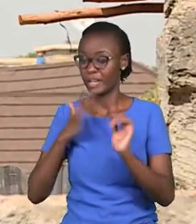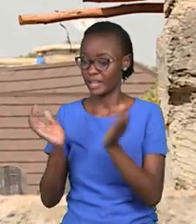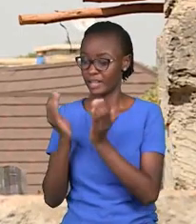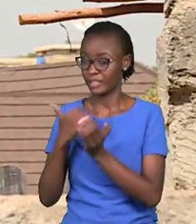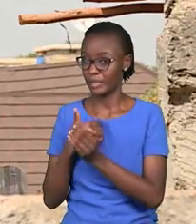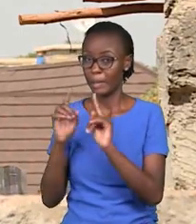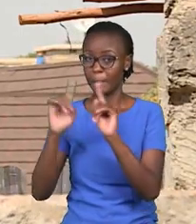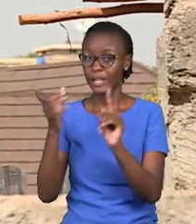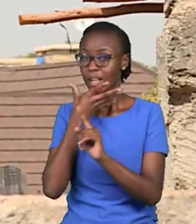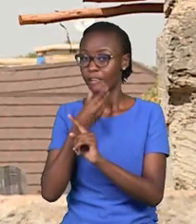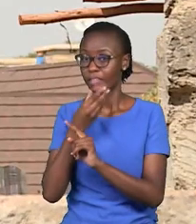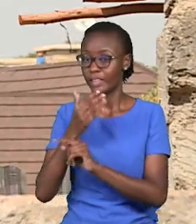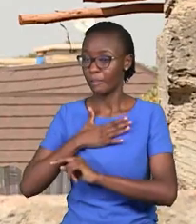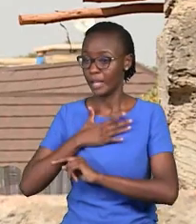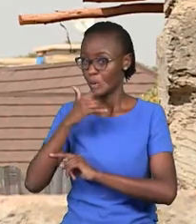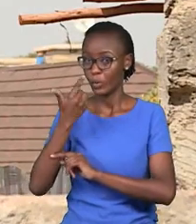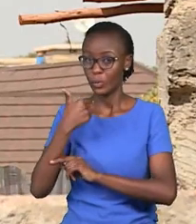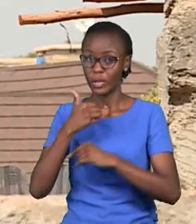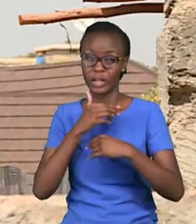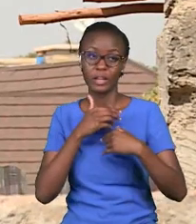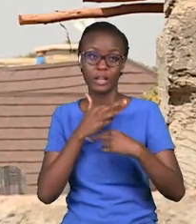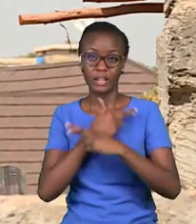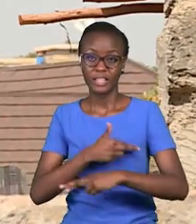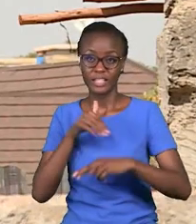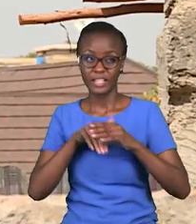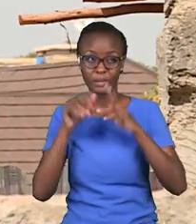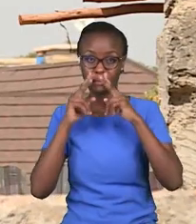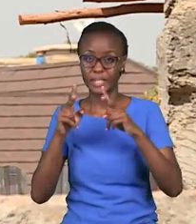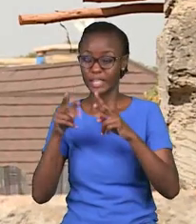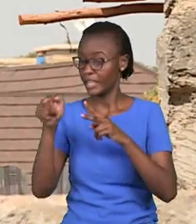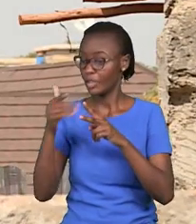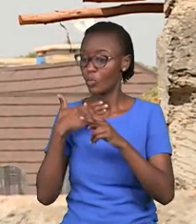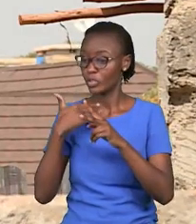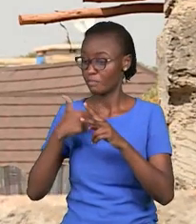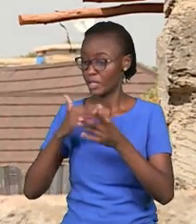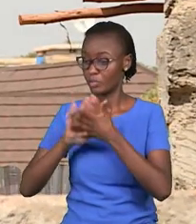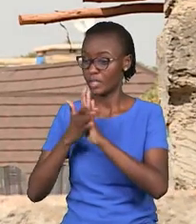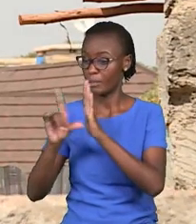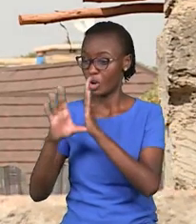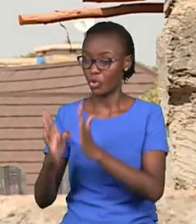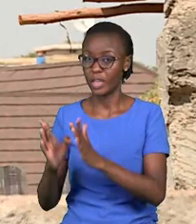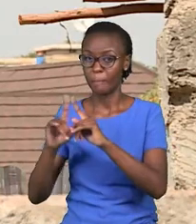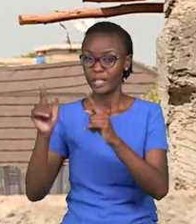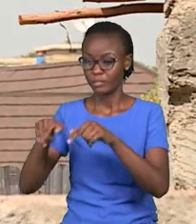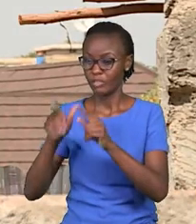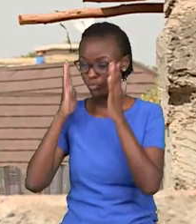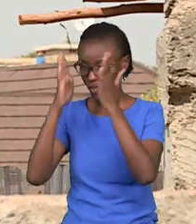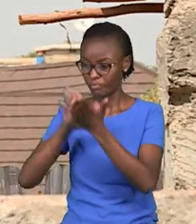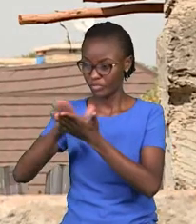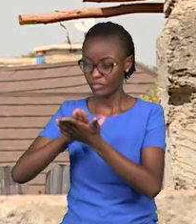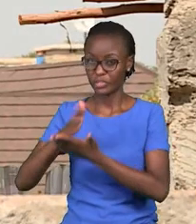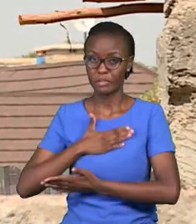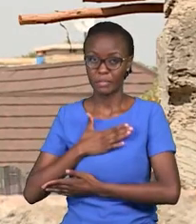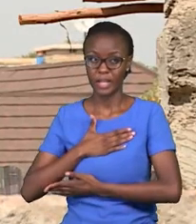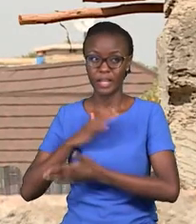dad, God rest his soul, was more keen on me doing law. Sorry about that. But he actually saw my passion and my talent and appreciated the fact